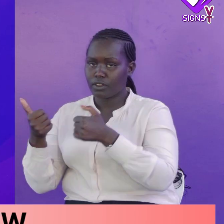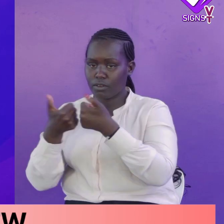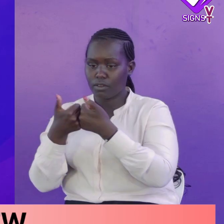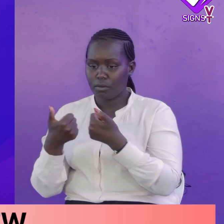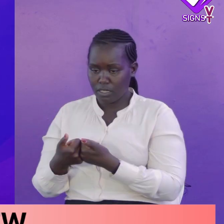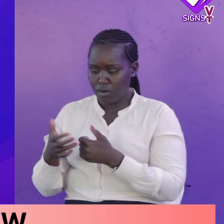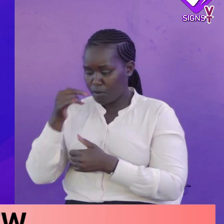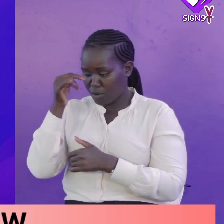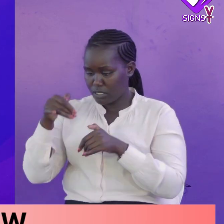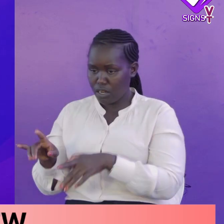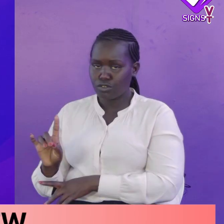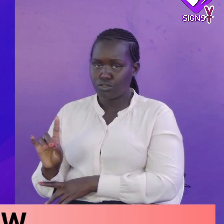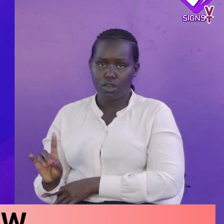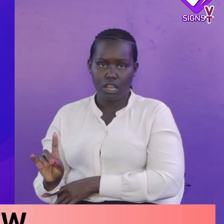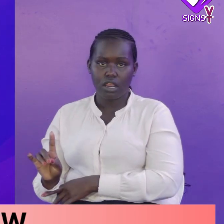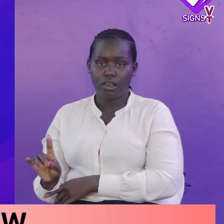lost 1 and